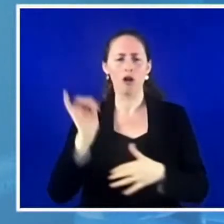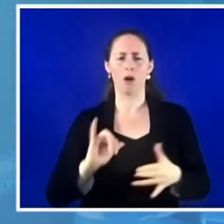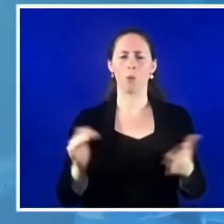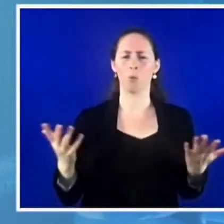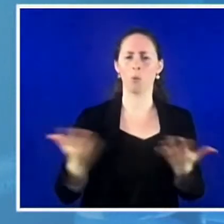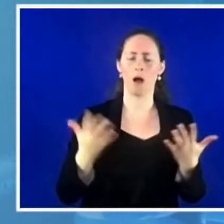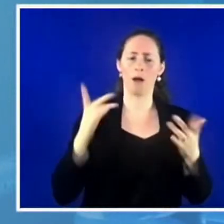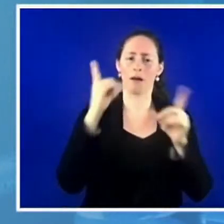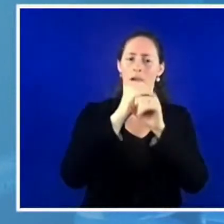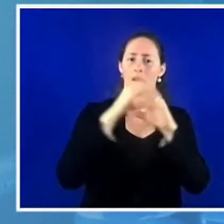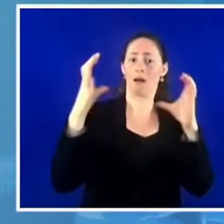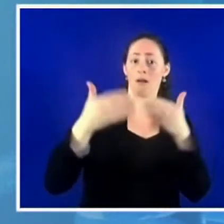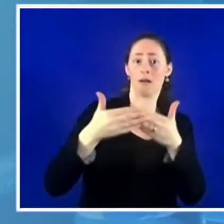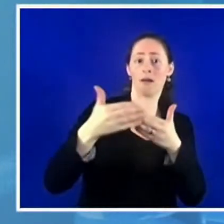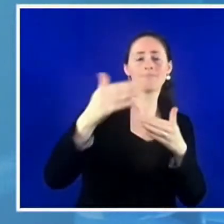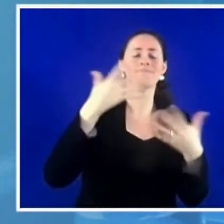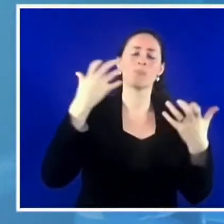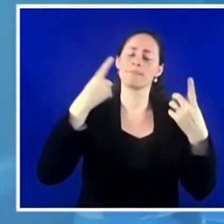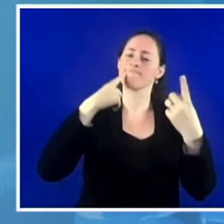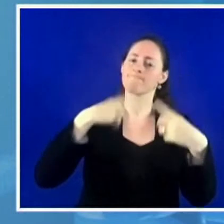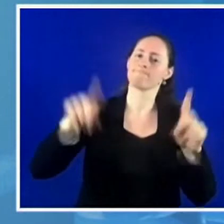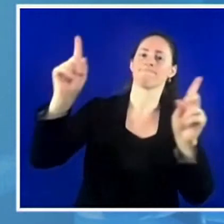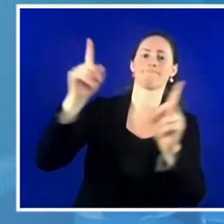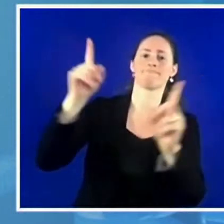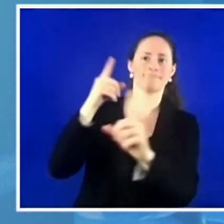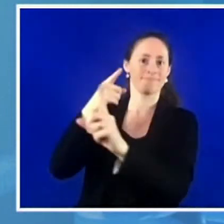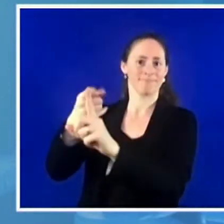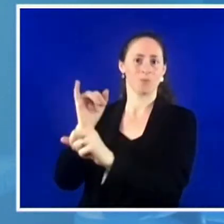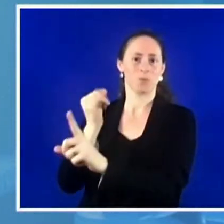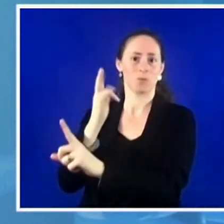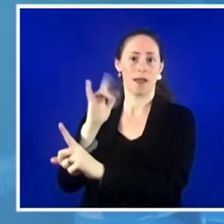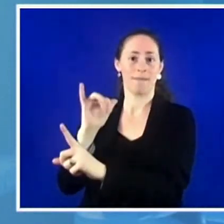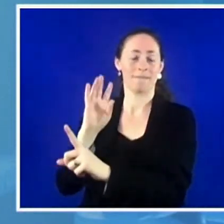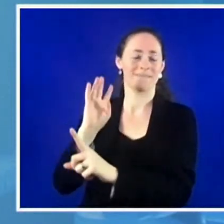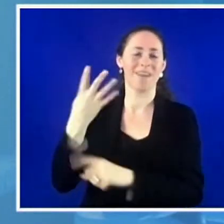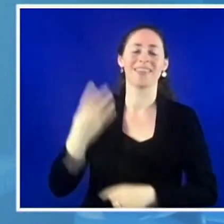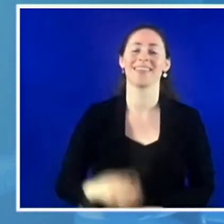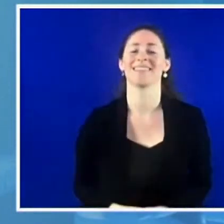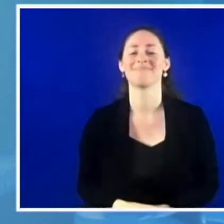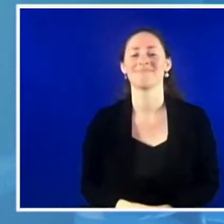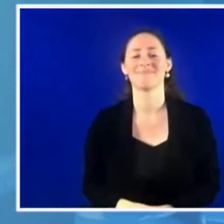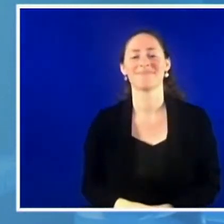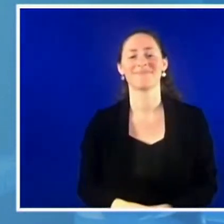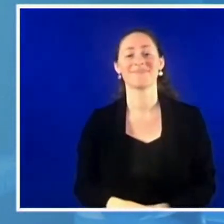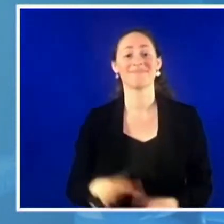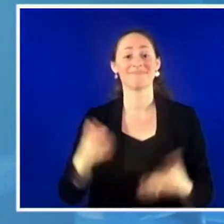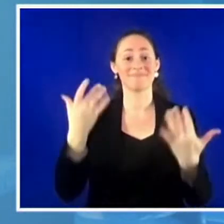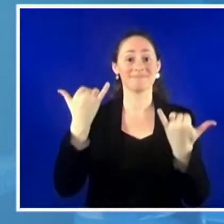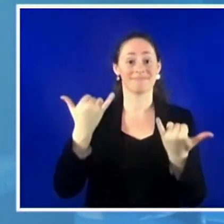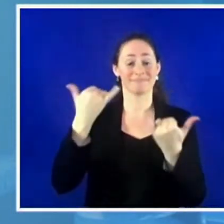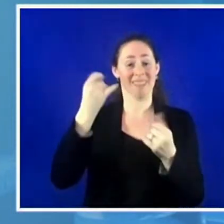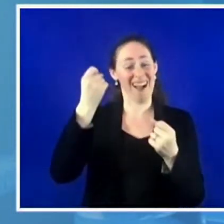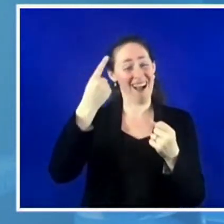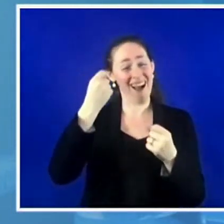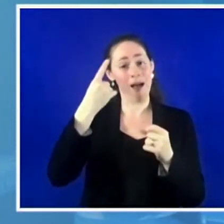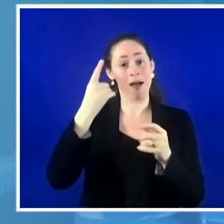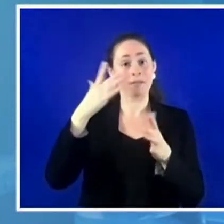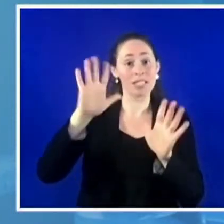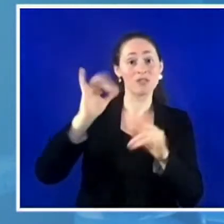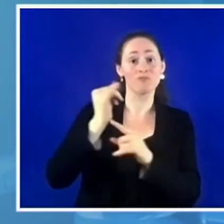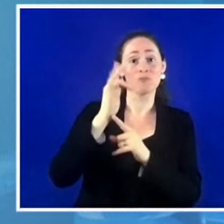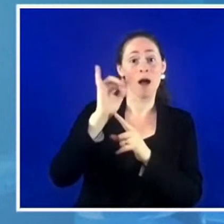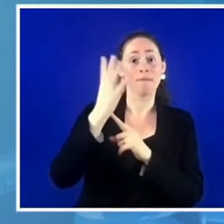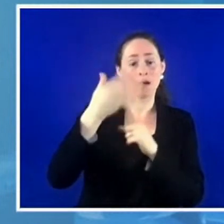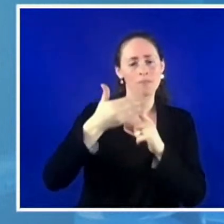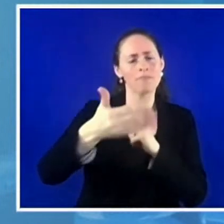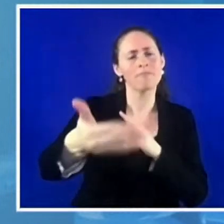4th. But to be clear, this effort will continue well beyond that. Now, I'm so grateful to speak with all of you today because not